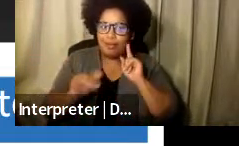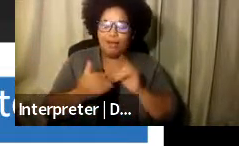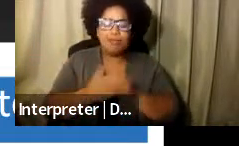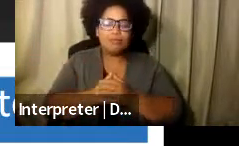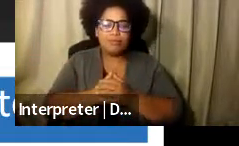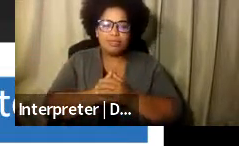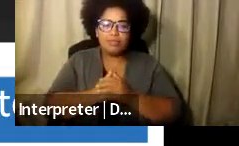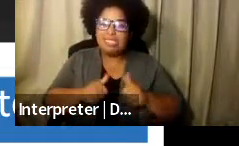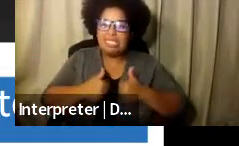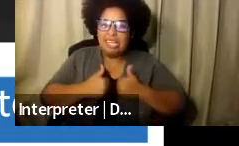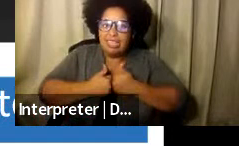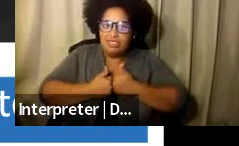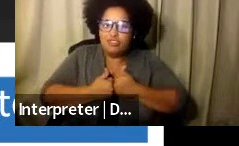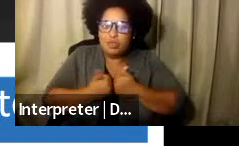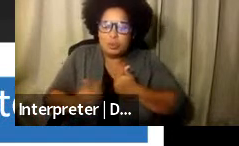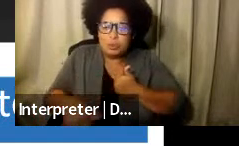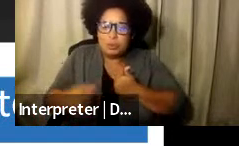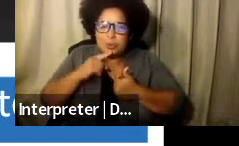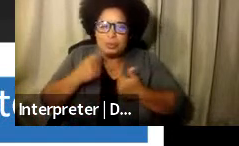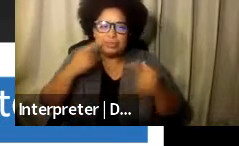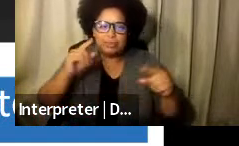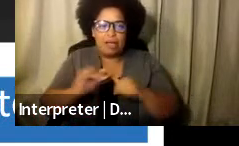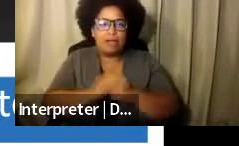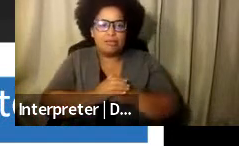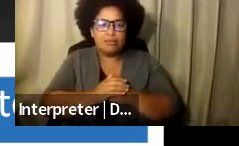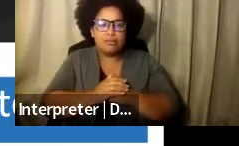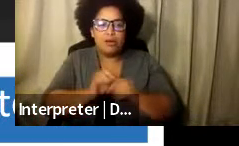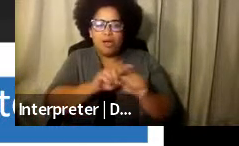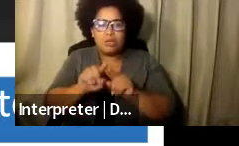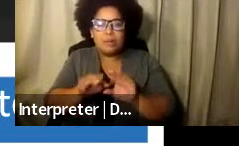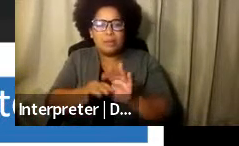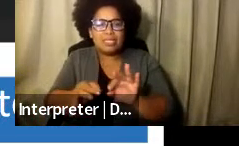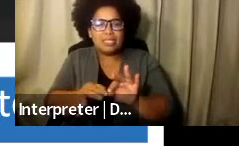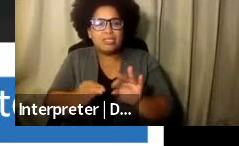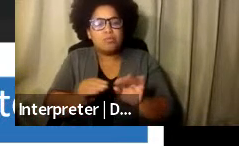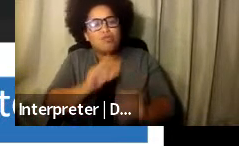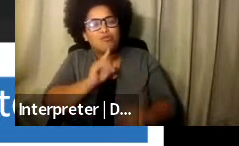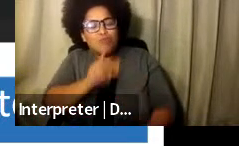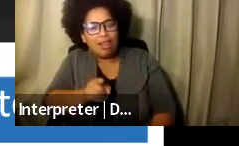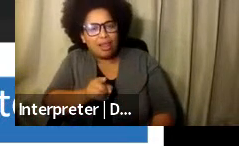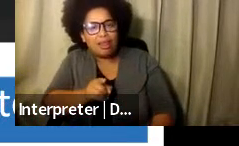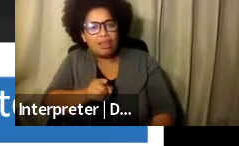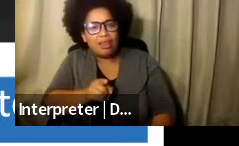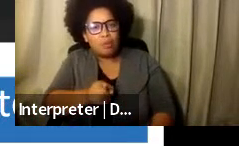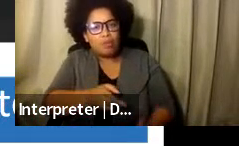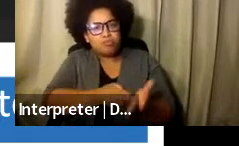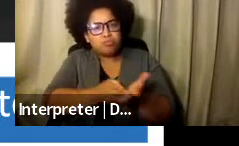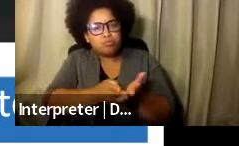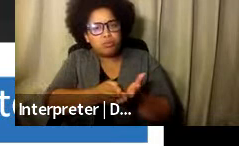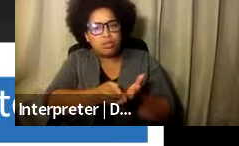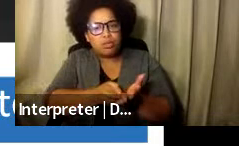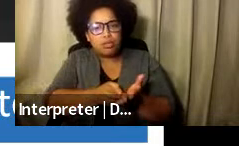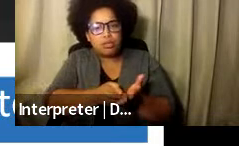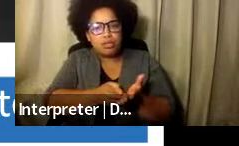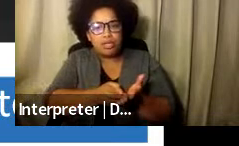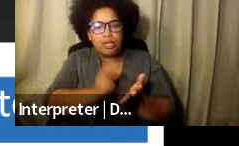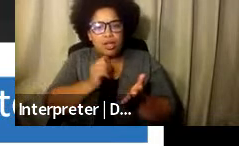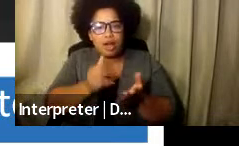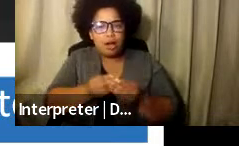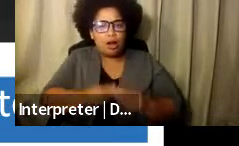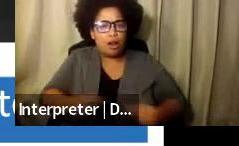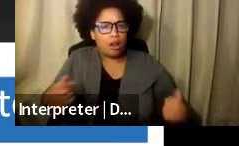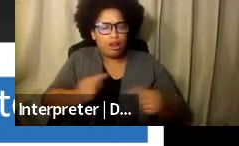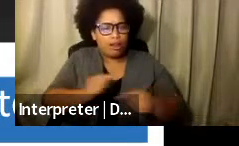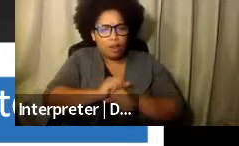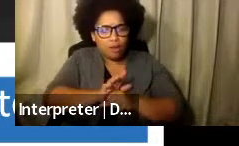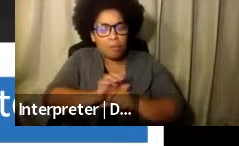that's challenging. And also, in our messaging, to be realistic that boosters, they're clearly not going to end the